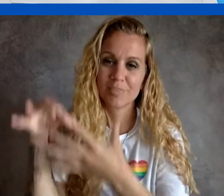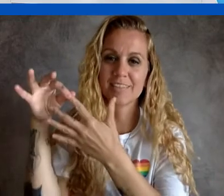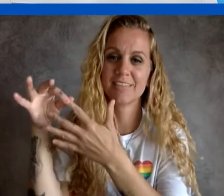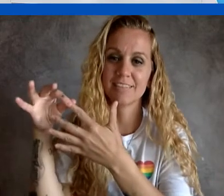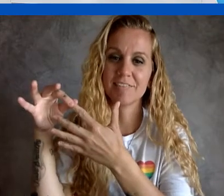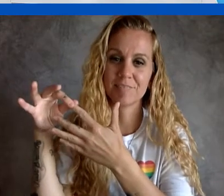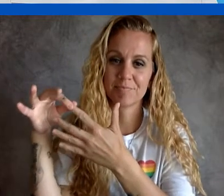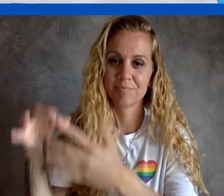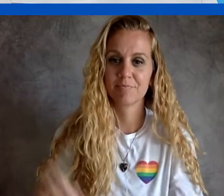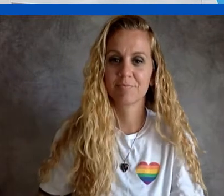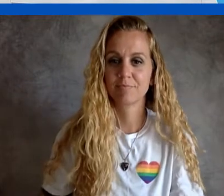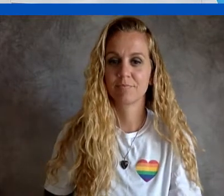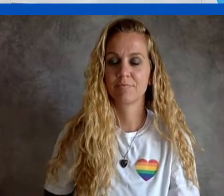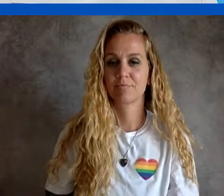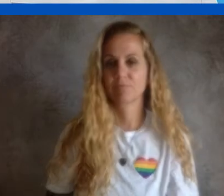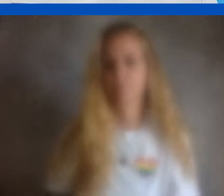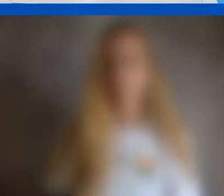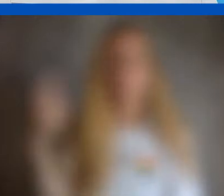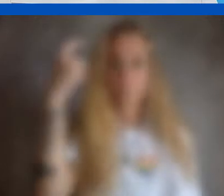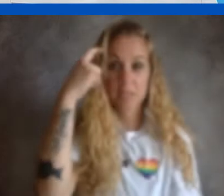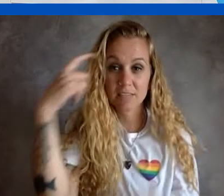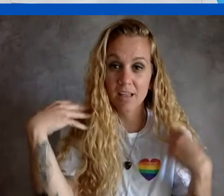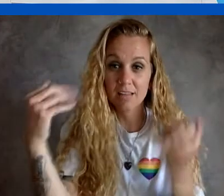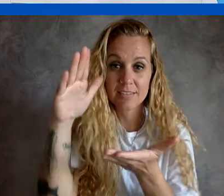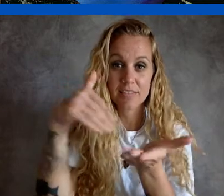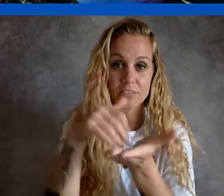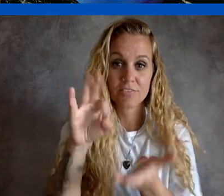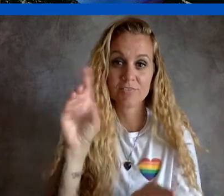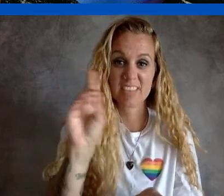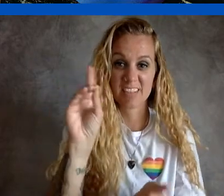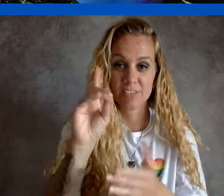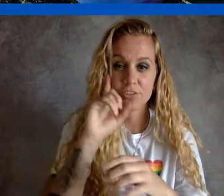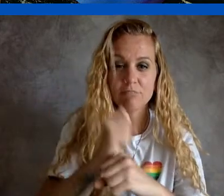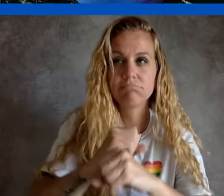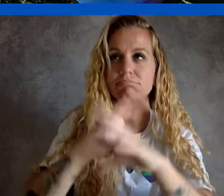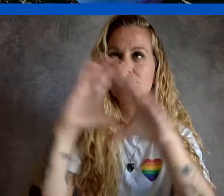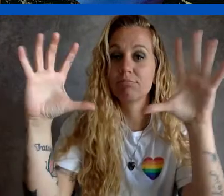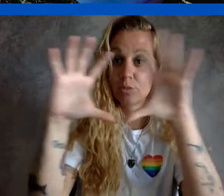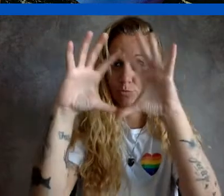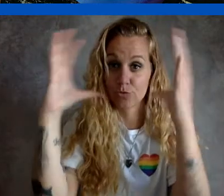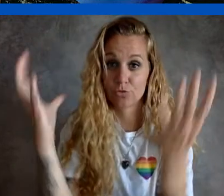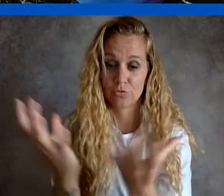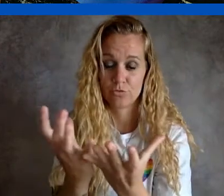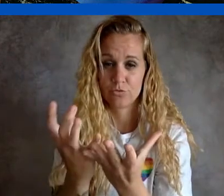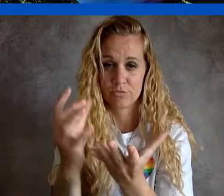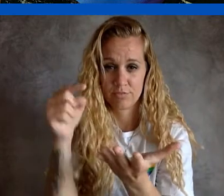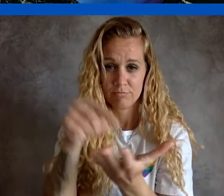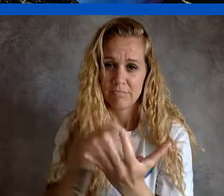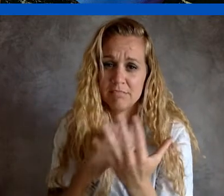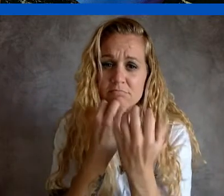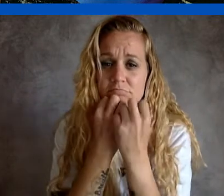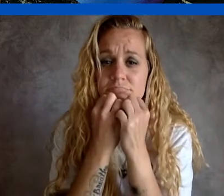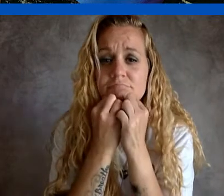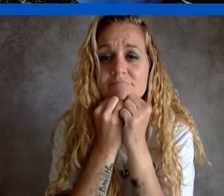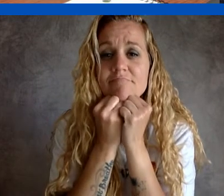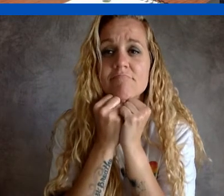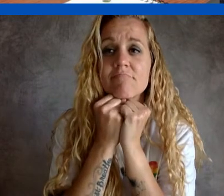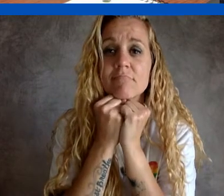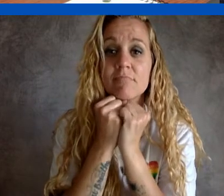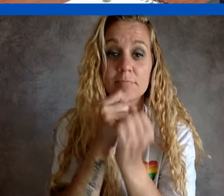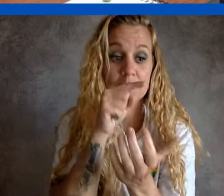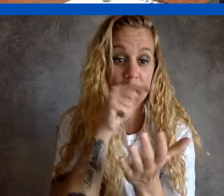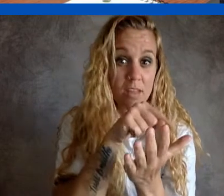different, similar, and unique. Mental Health Center of Denver envisions a